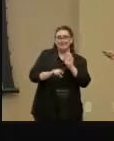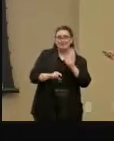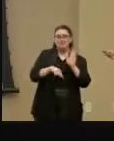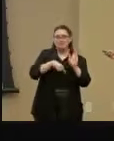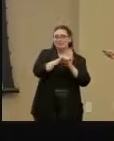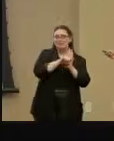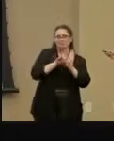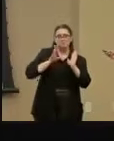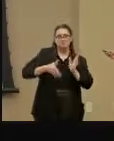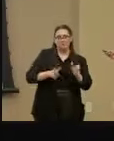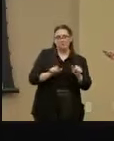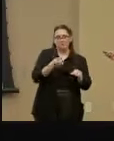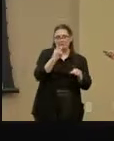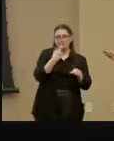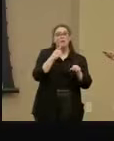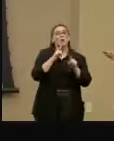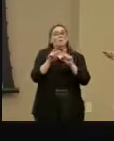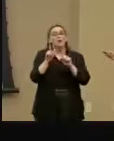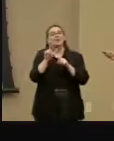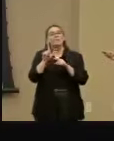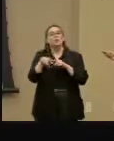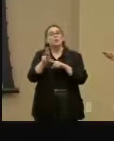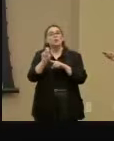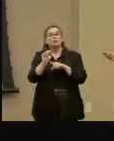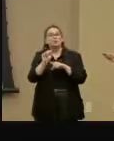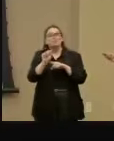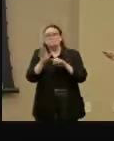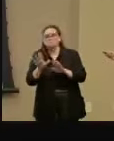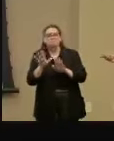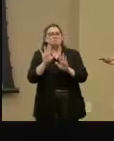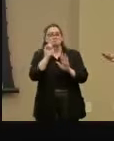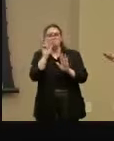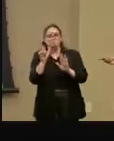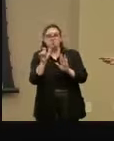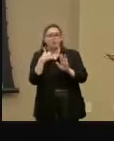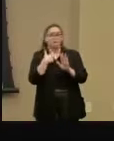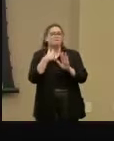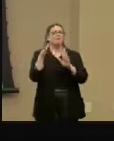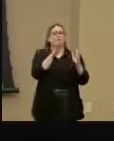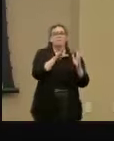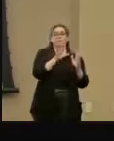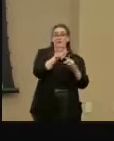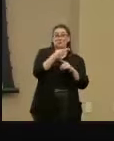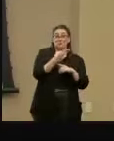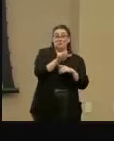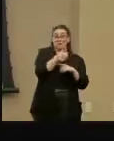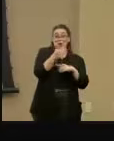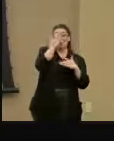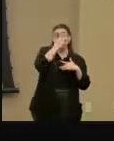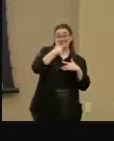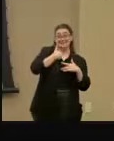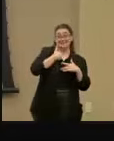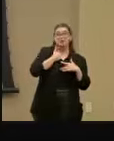it's non-lupus, but it's still a rheumatic disease, they say, yeah, totally go for it. Okay, so that's how our guidelines kind of look. And if